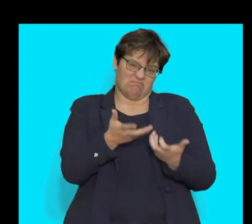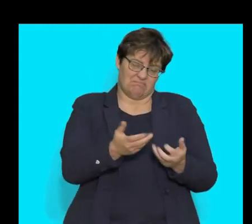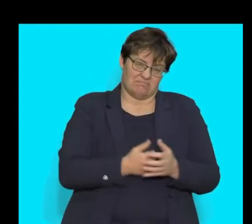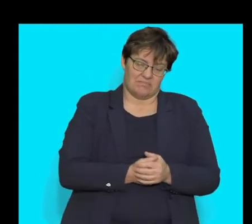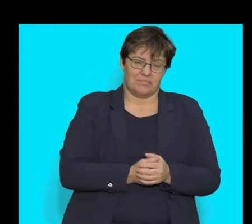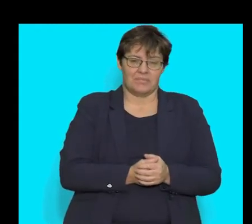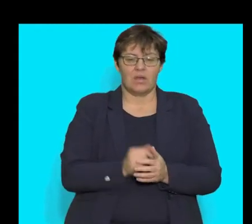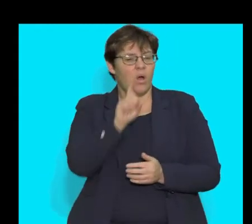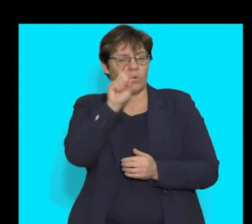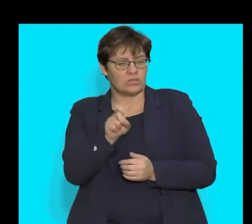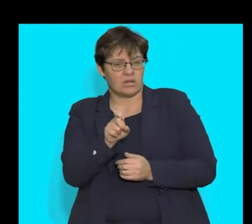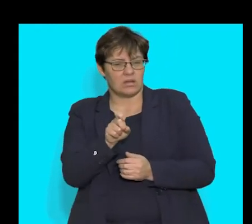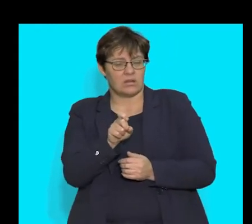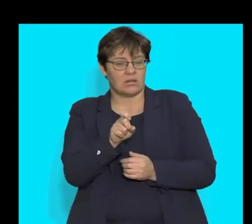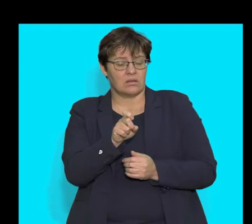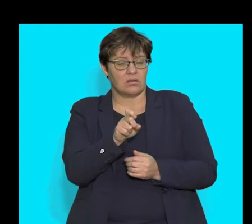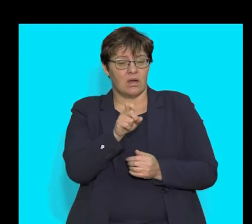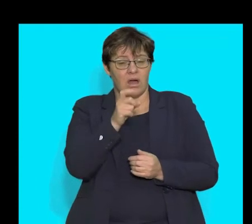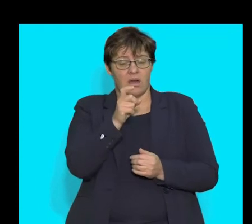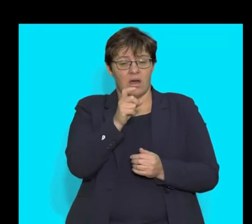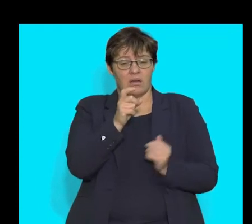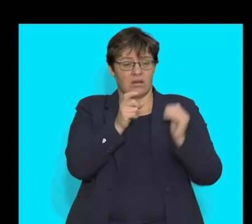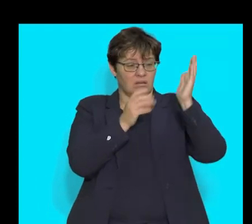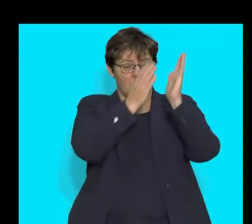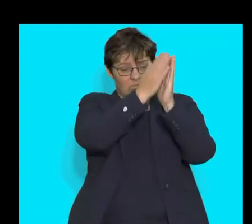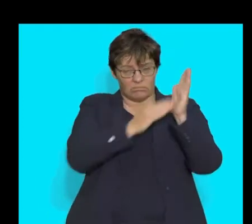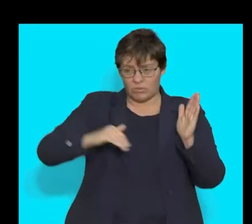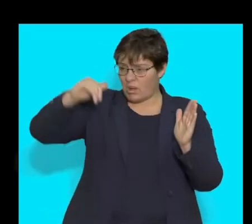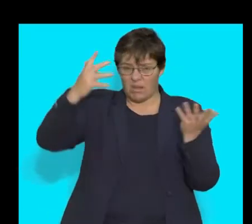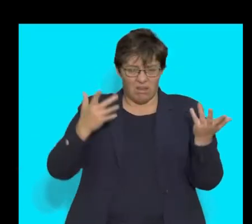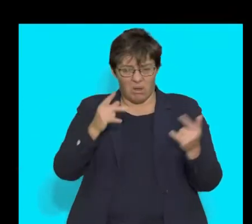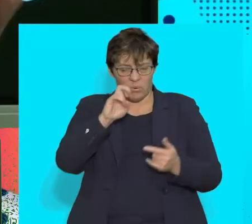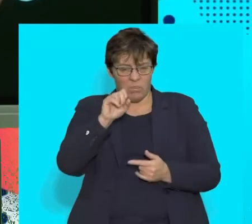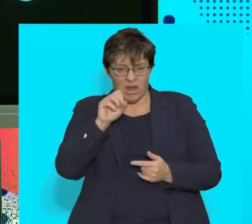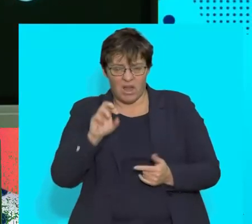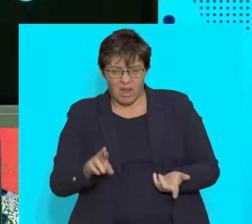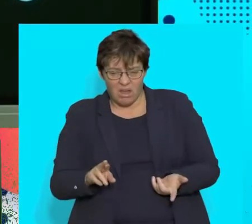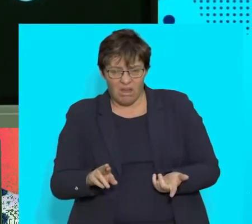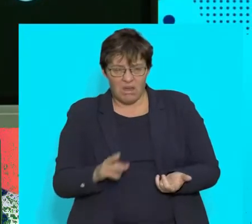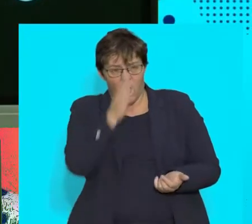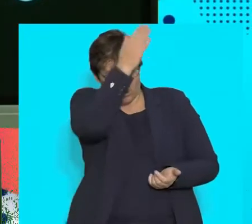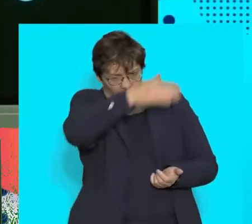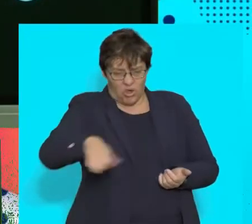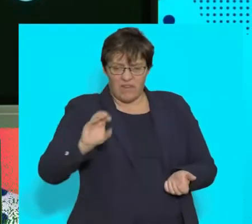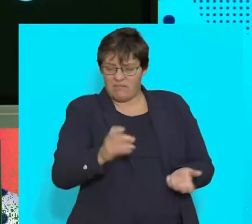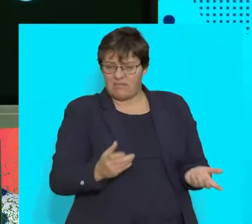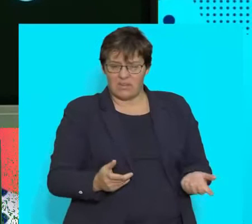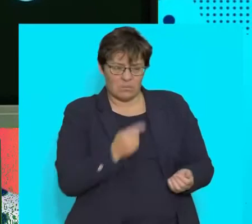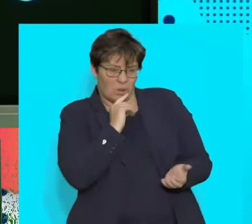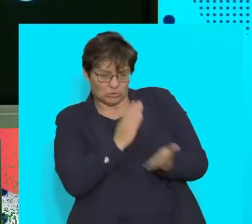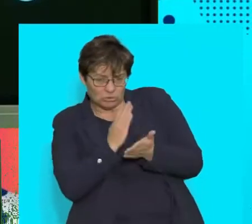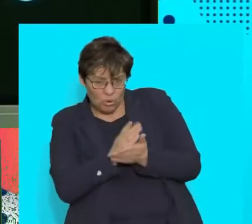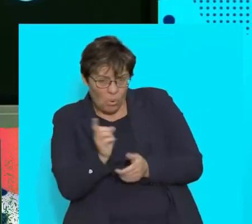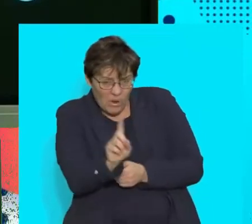the question is, so is this a parabola, or what sort of graph is it? It's got a curve to it, but we're not really